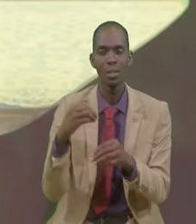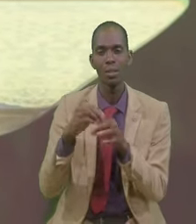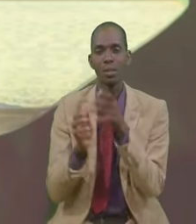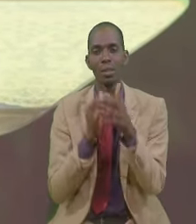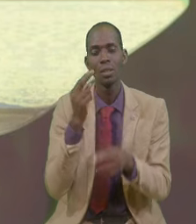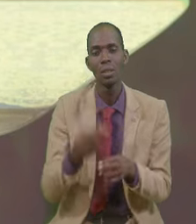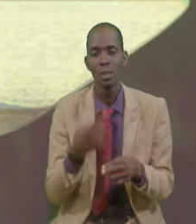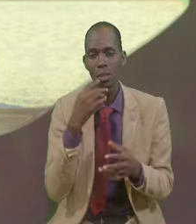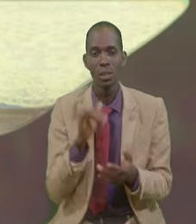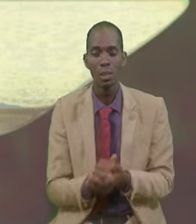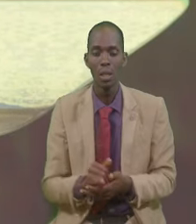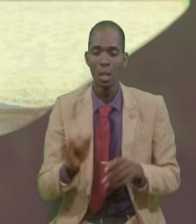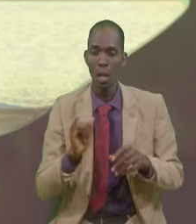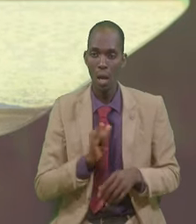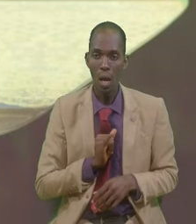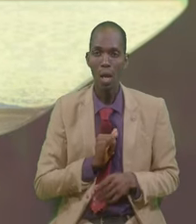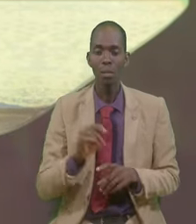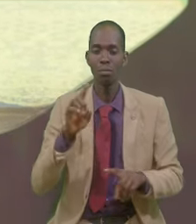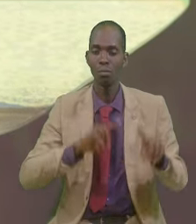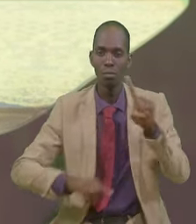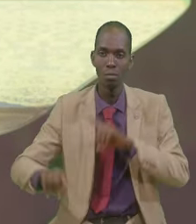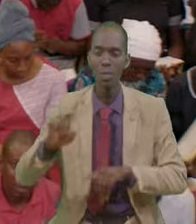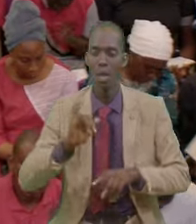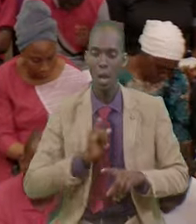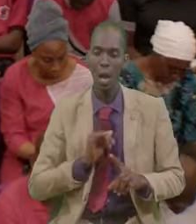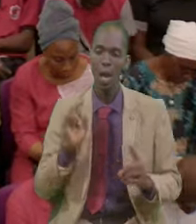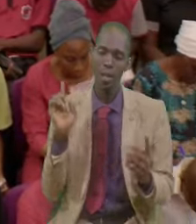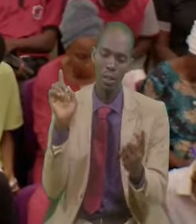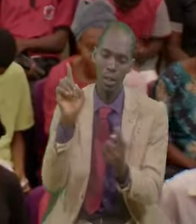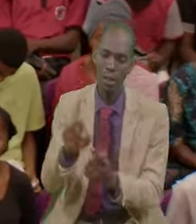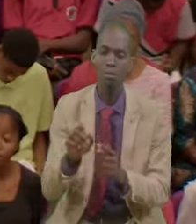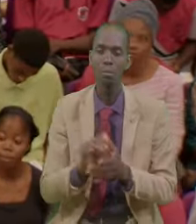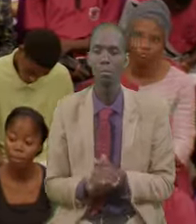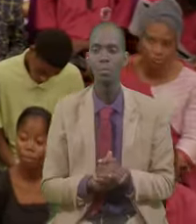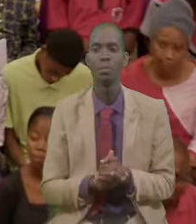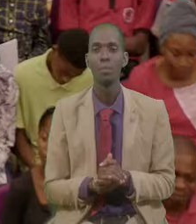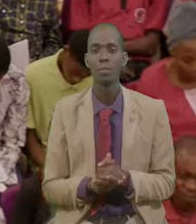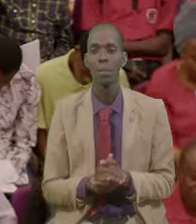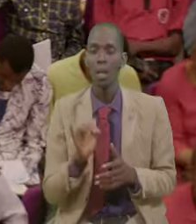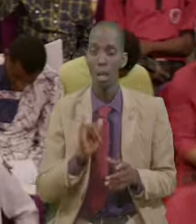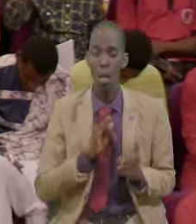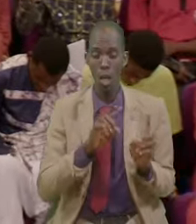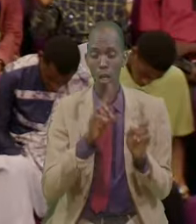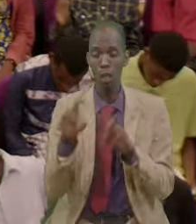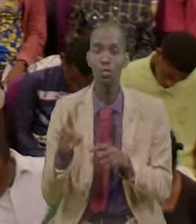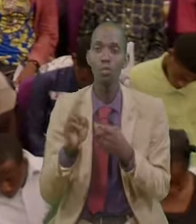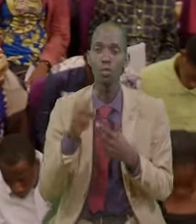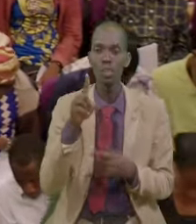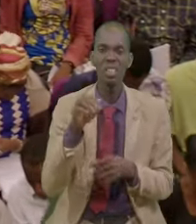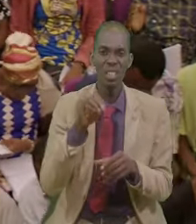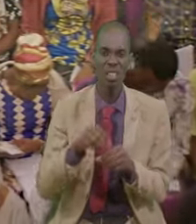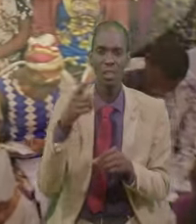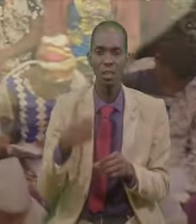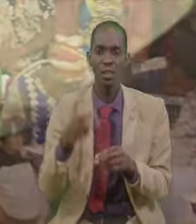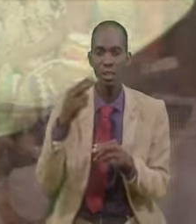It says, I come. Somebody help me shout, I come. I come to thee in the